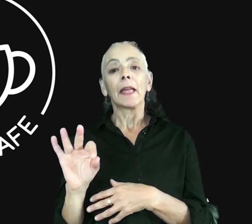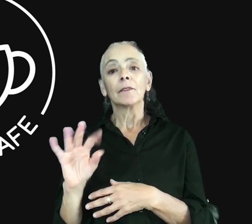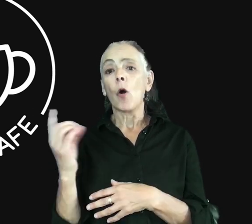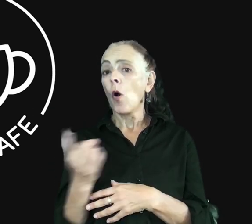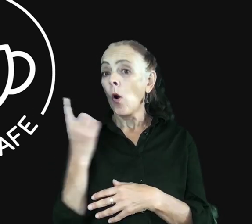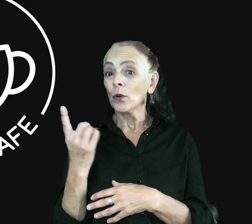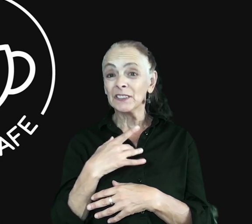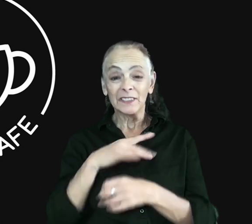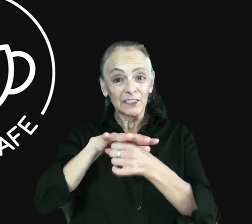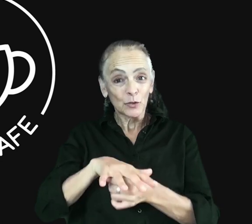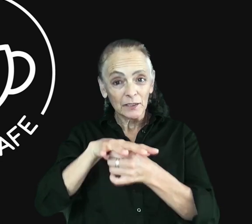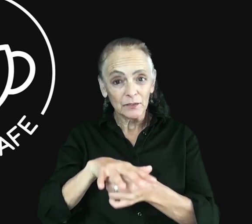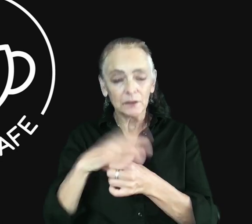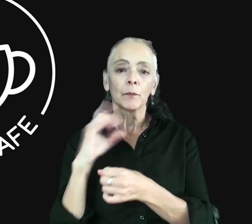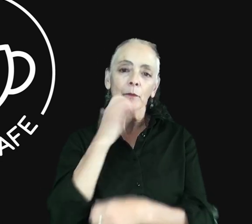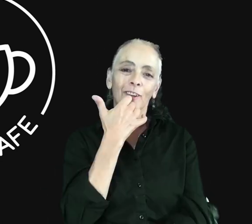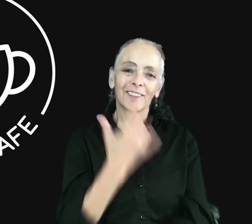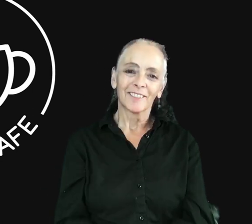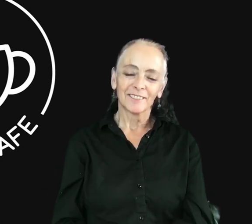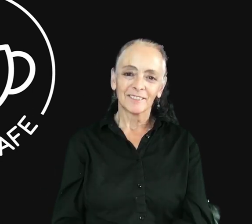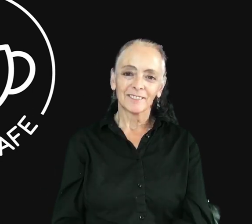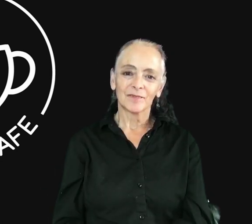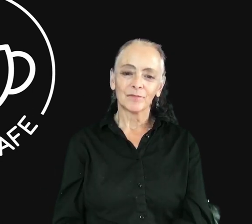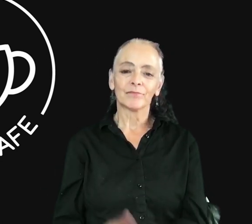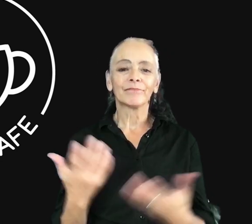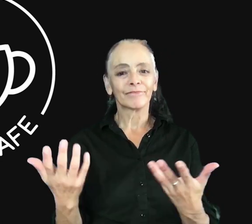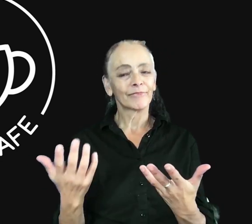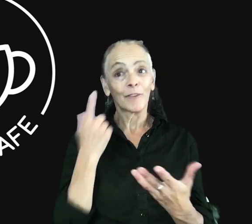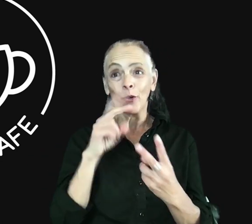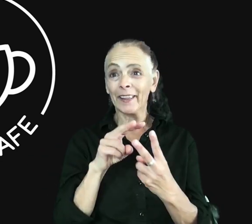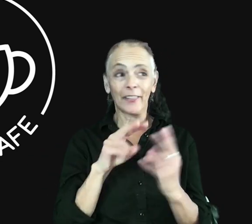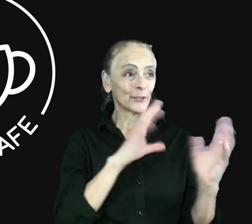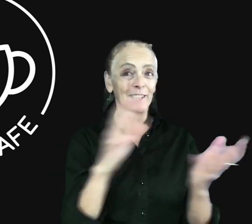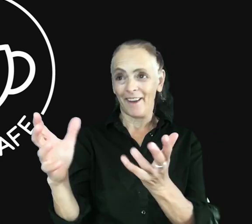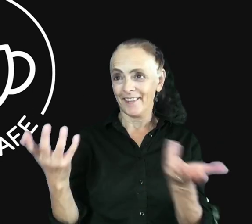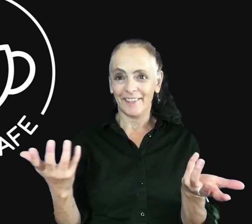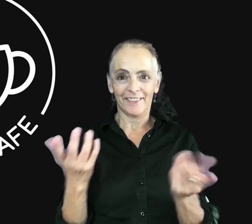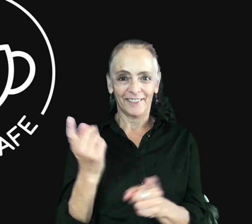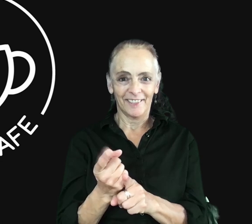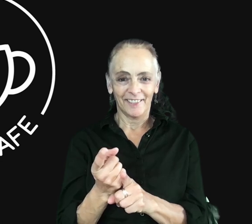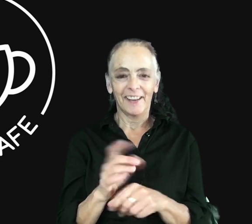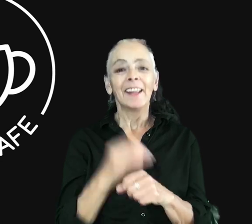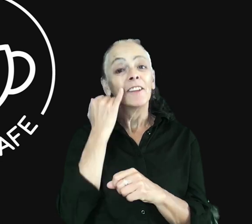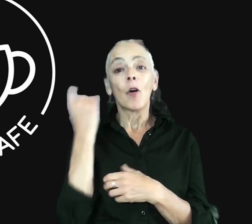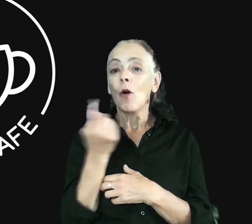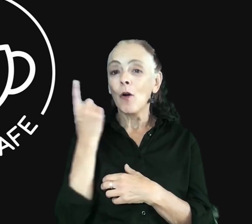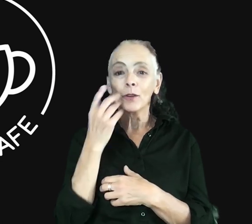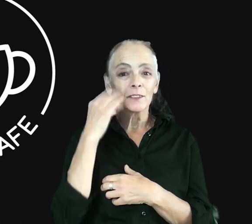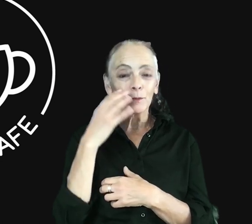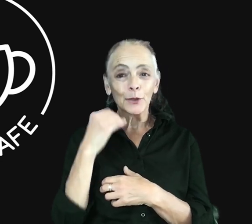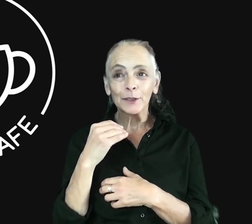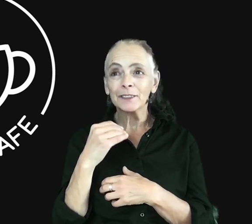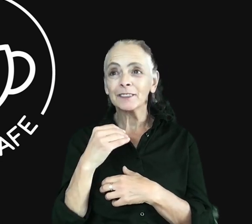stressful something is wrong and that goes for either side like you said if it's always stressful for